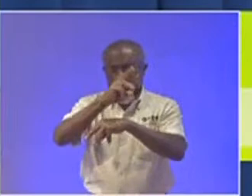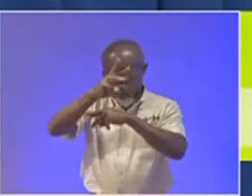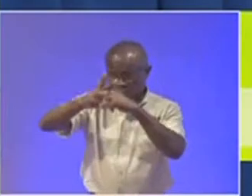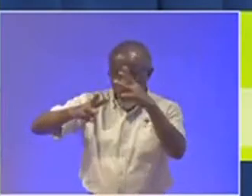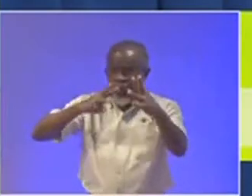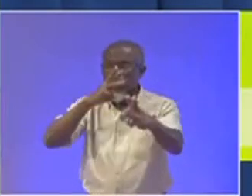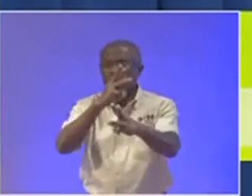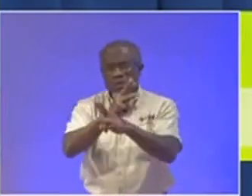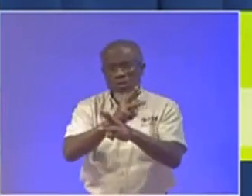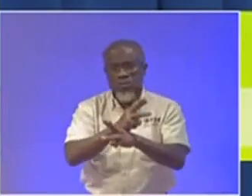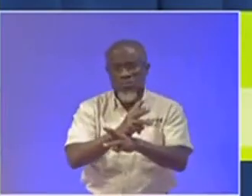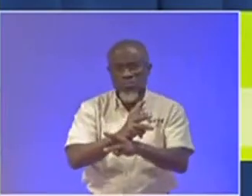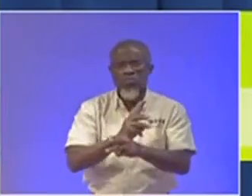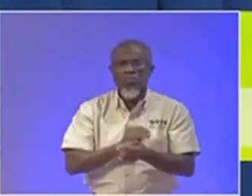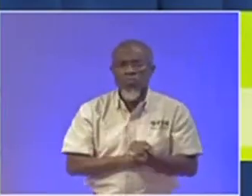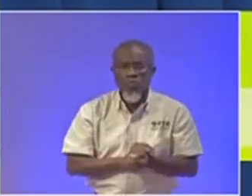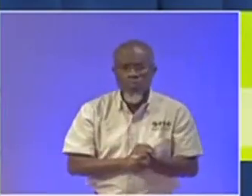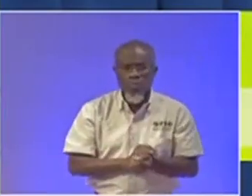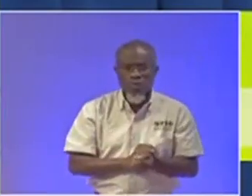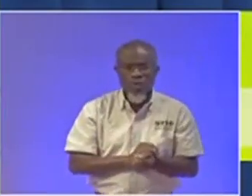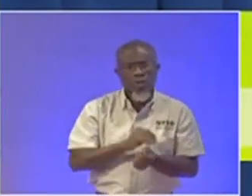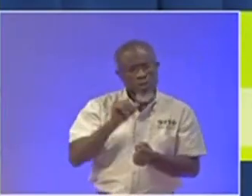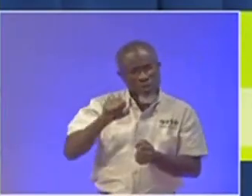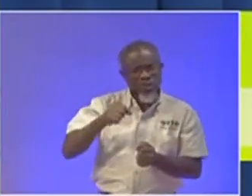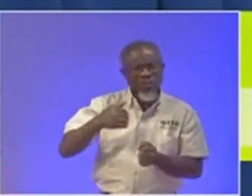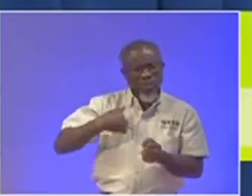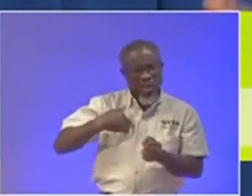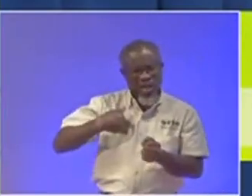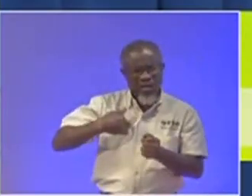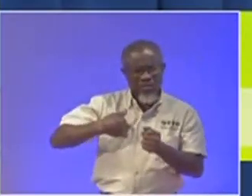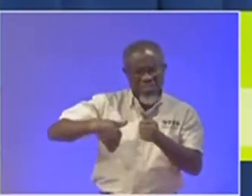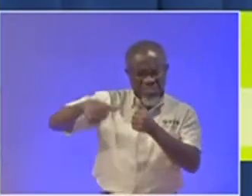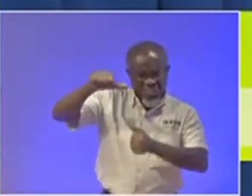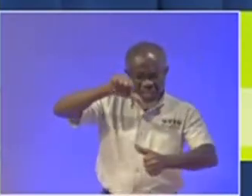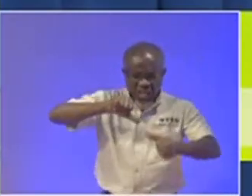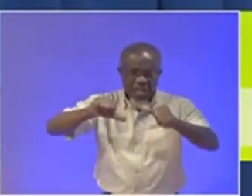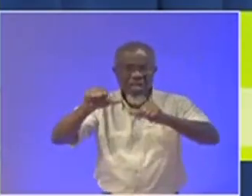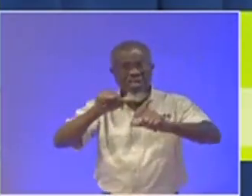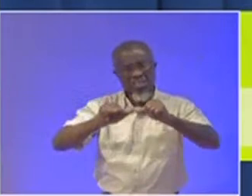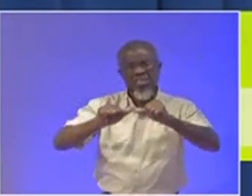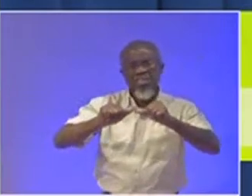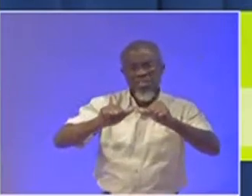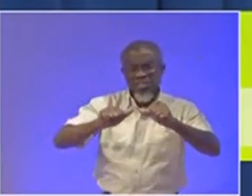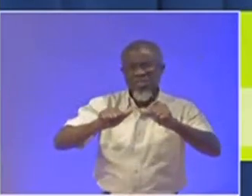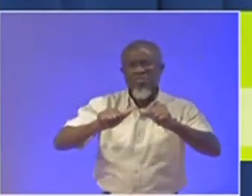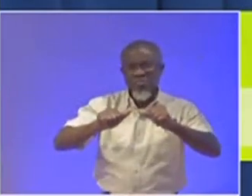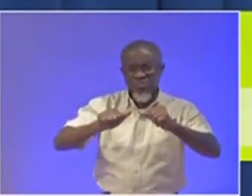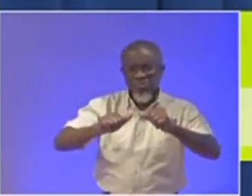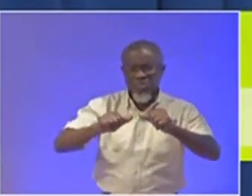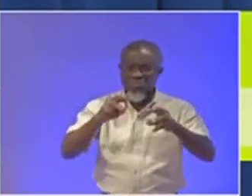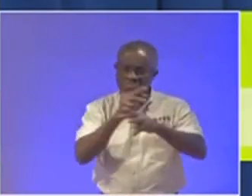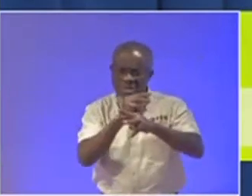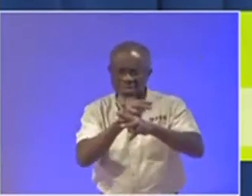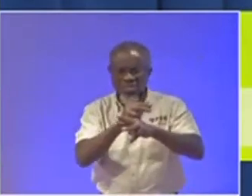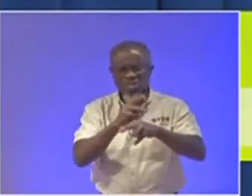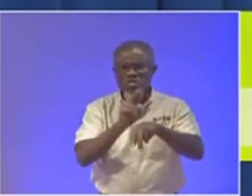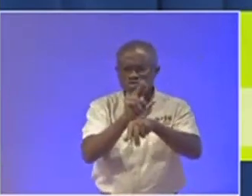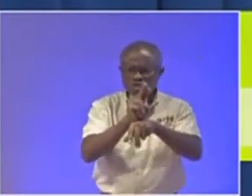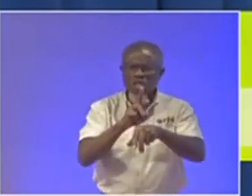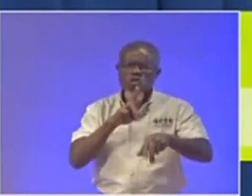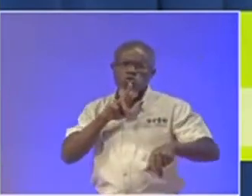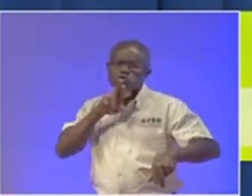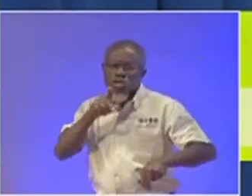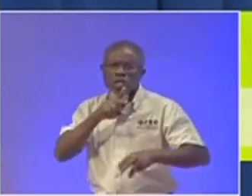to science and social studies, physics, etc., by making those real-world applications, by taking opportunities to get children to think